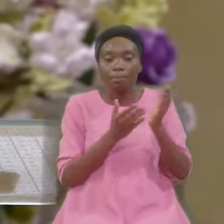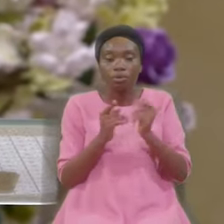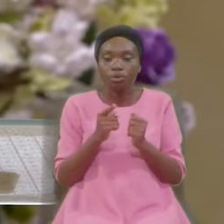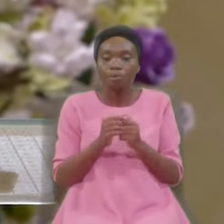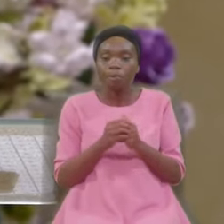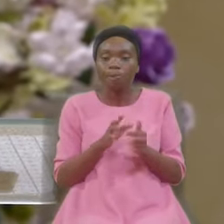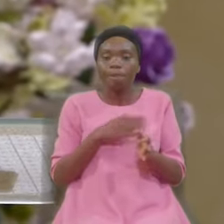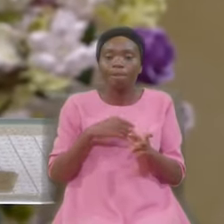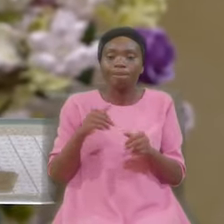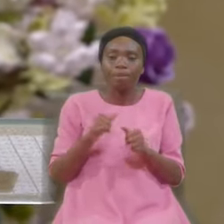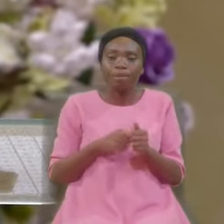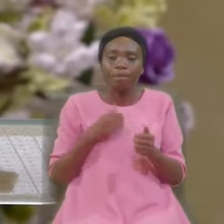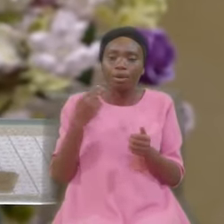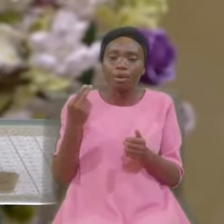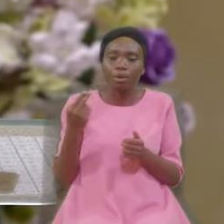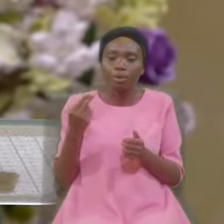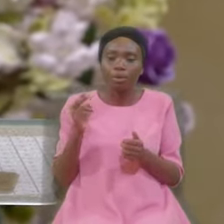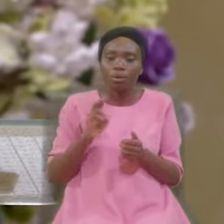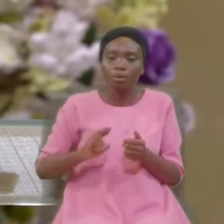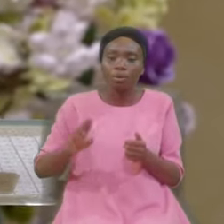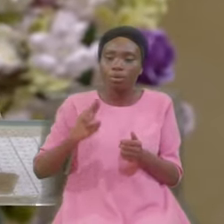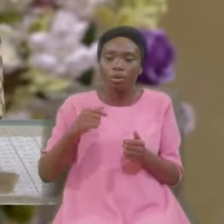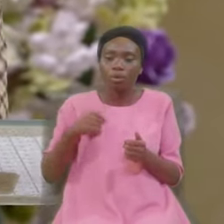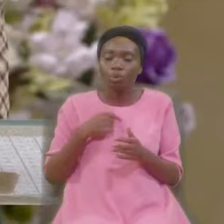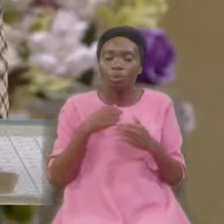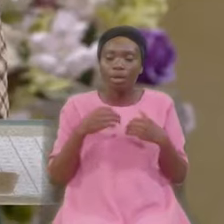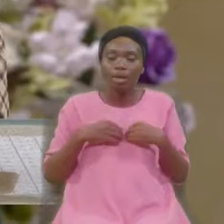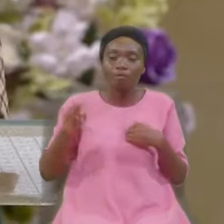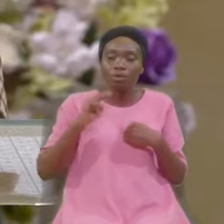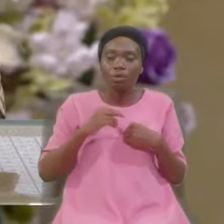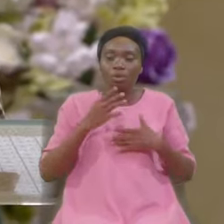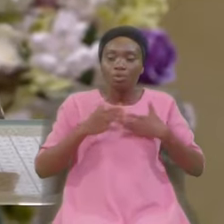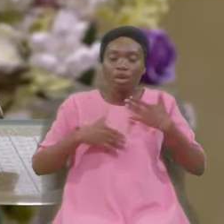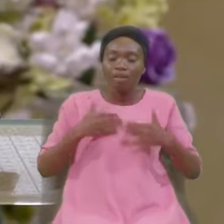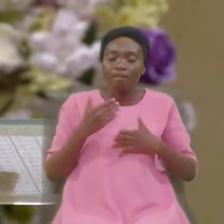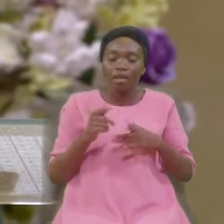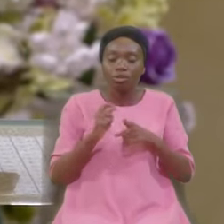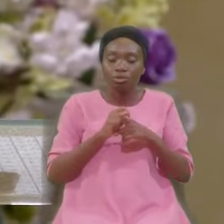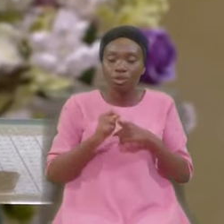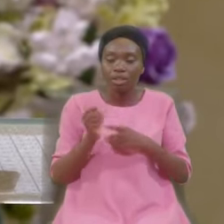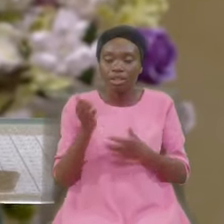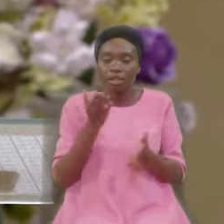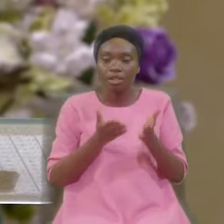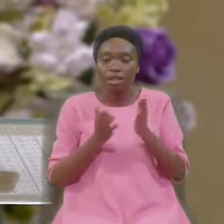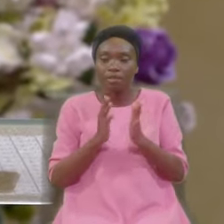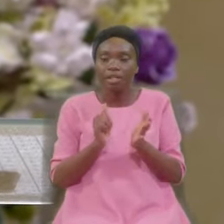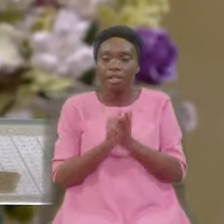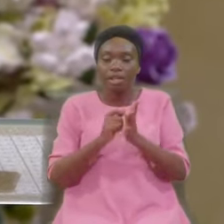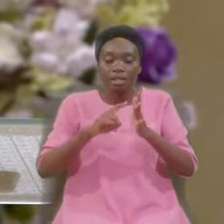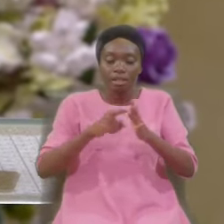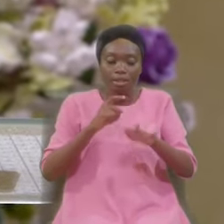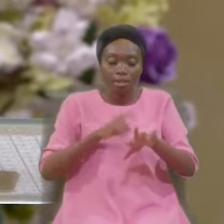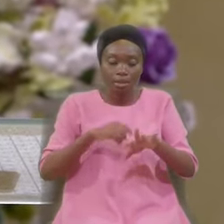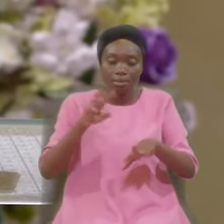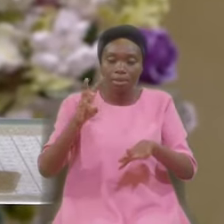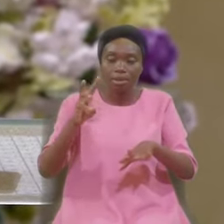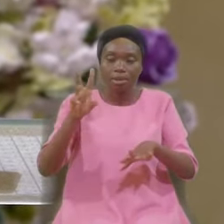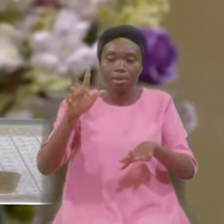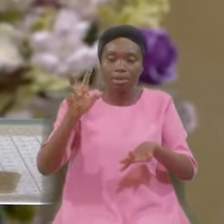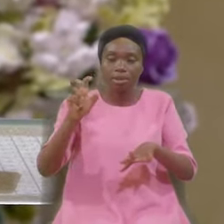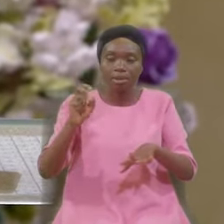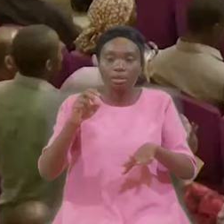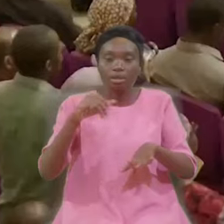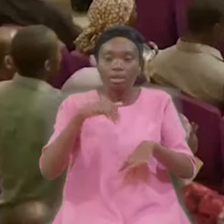And then every Thursday, we have Thursday Revival and Evangelism Training Service, which starts by 6:30 at